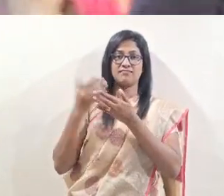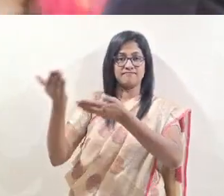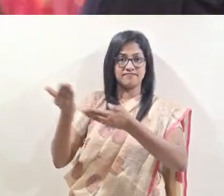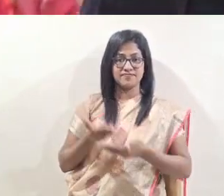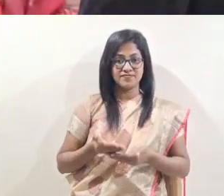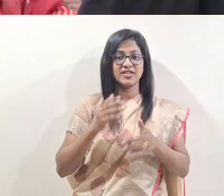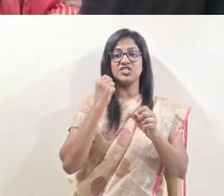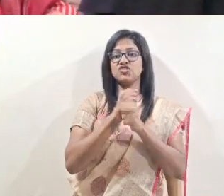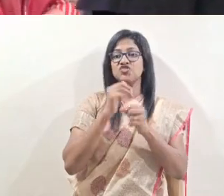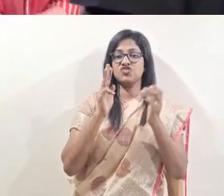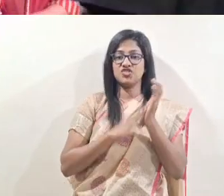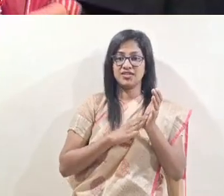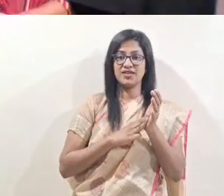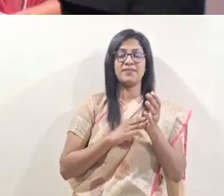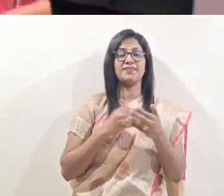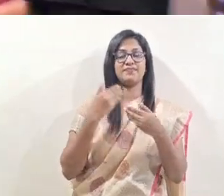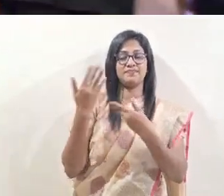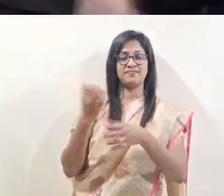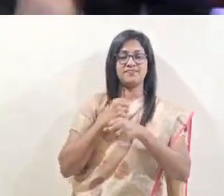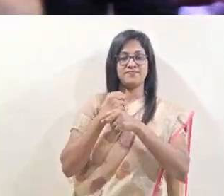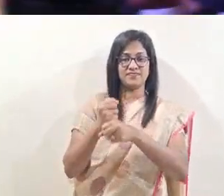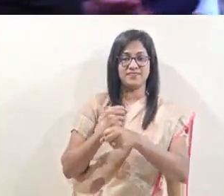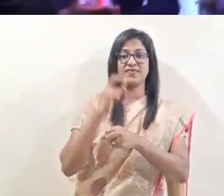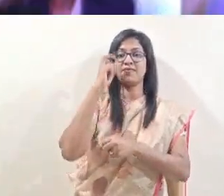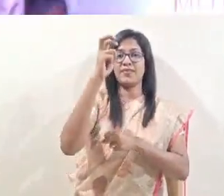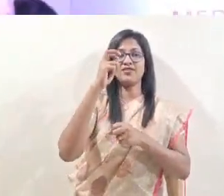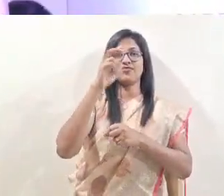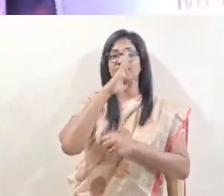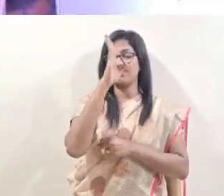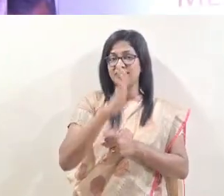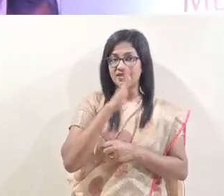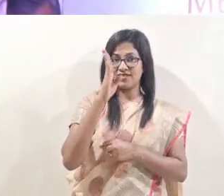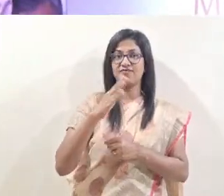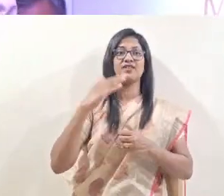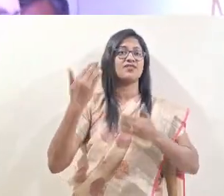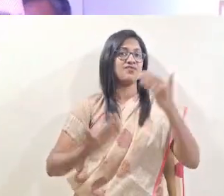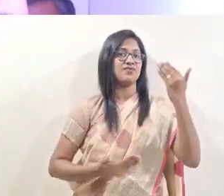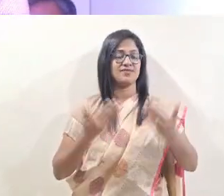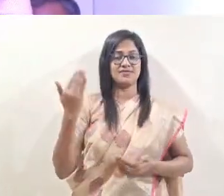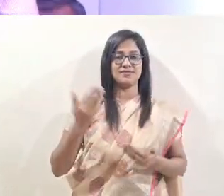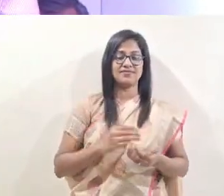General Manager, Metro Railway, Kolkata.